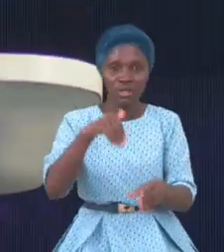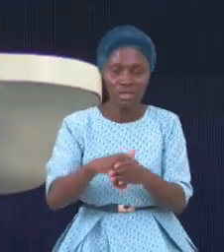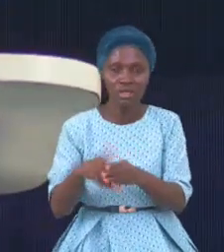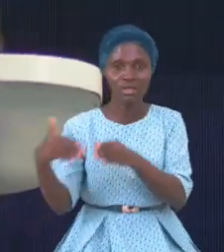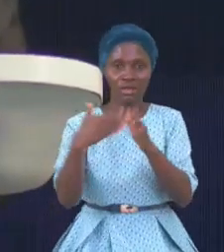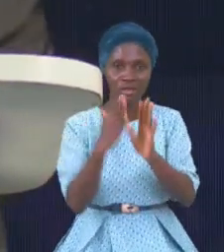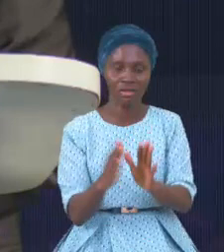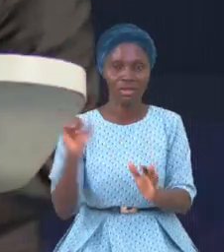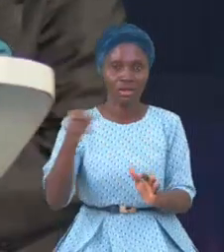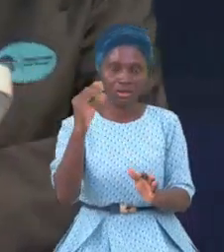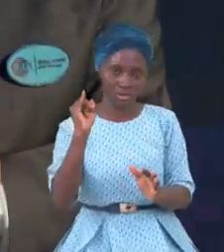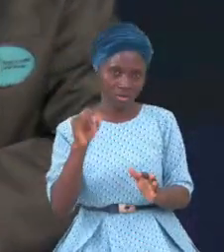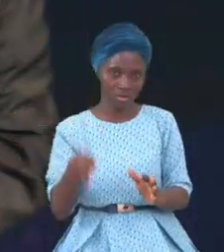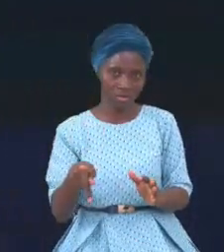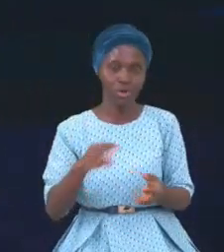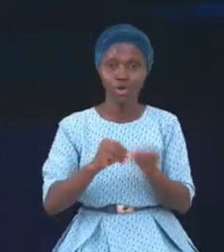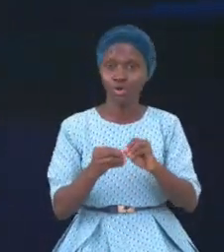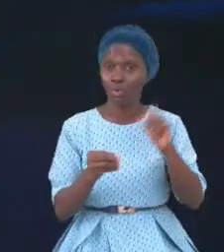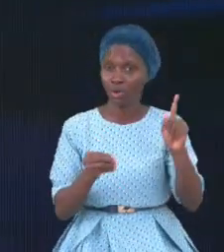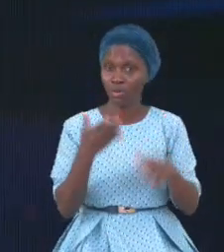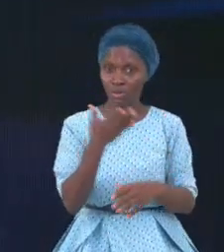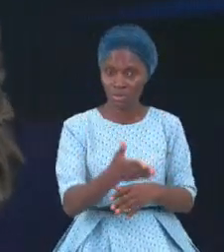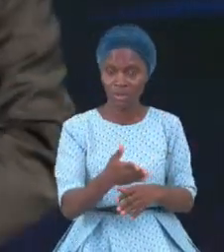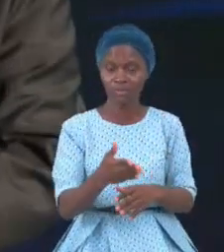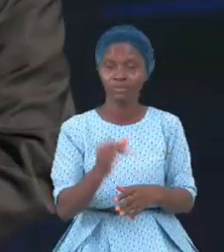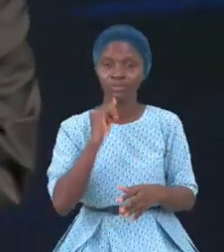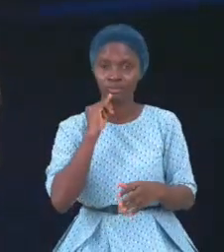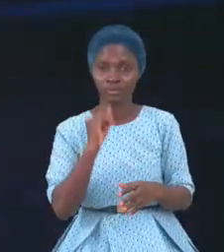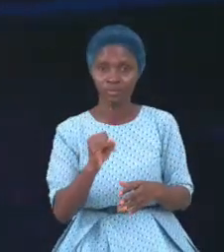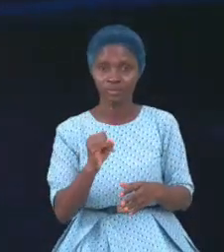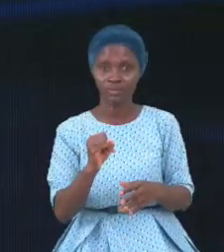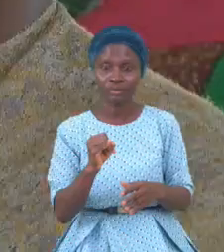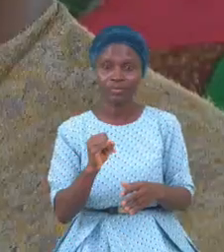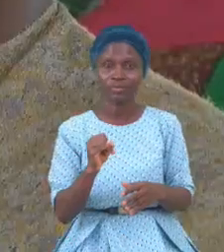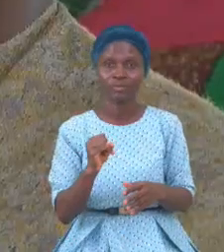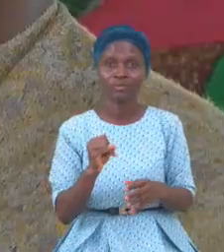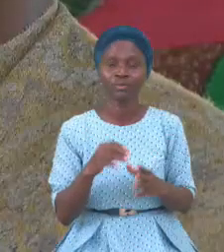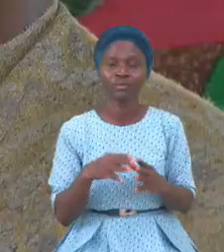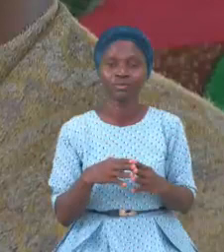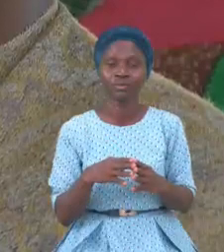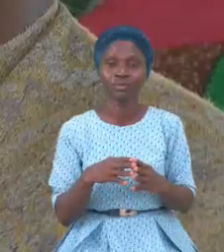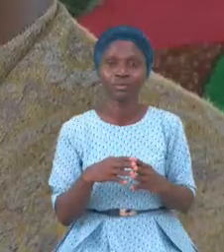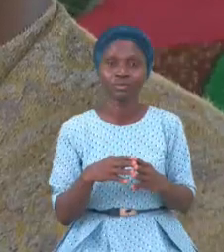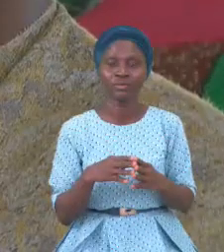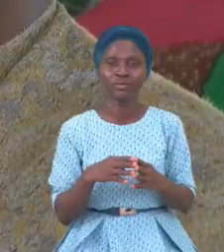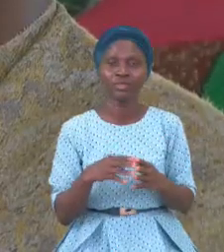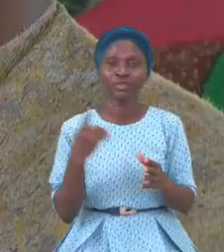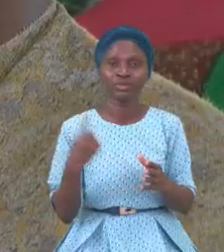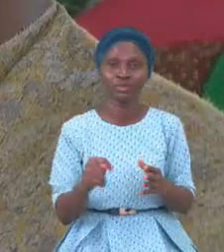there. Number one there, we're looking at number one, we're looking at the